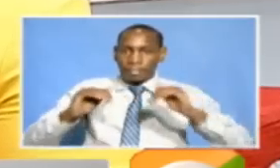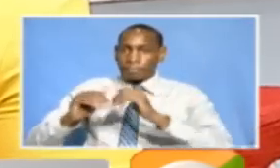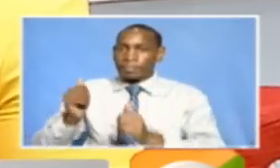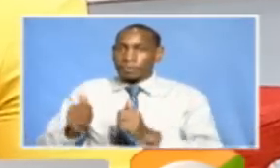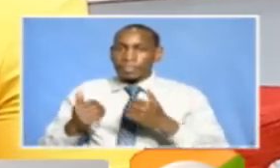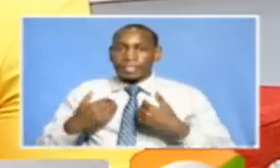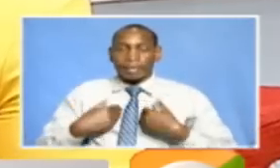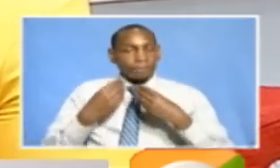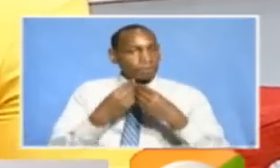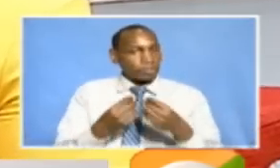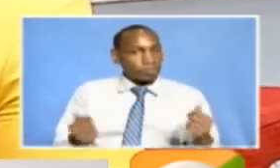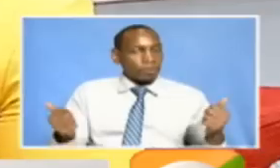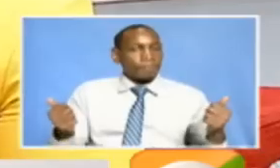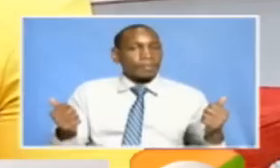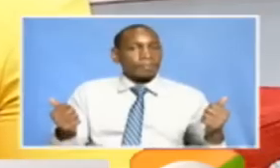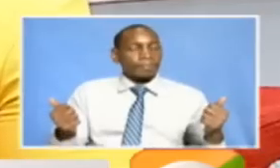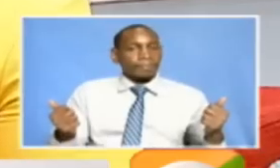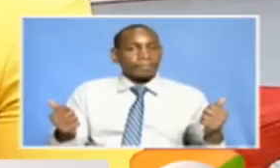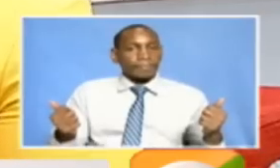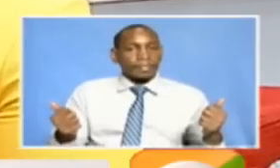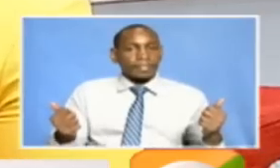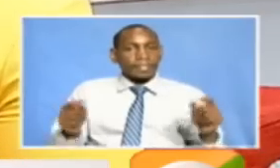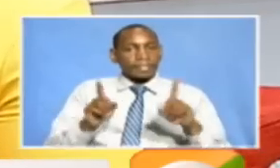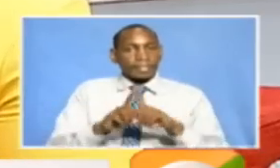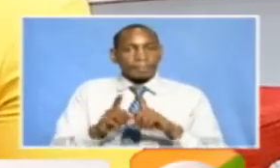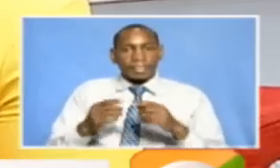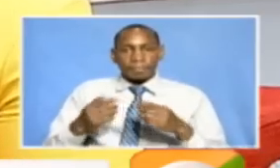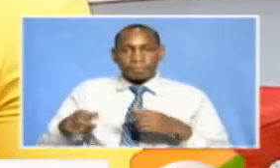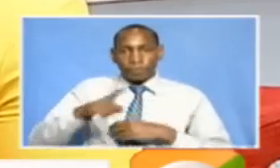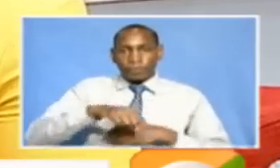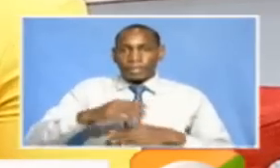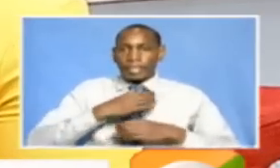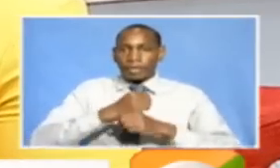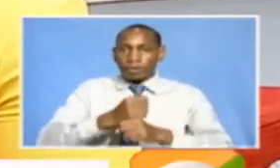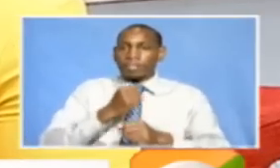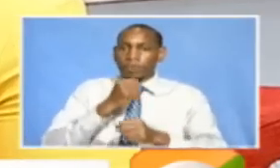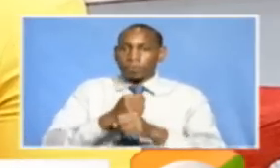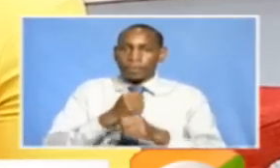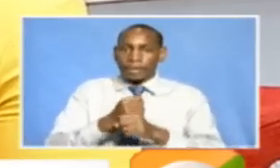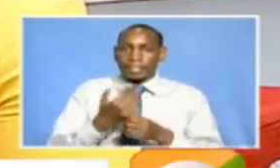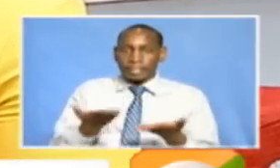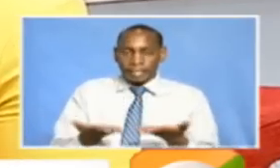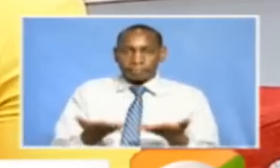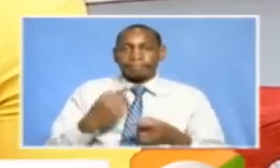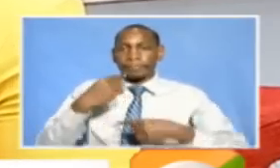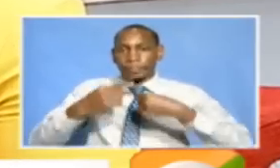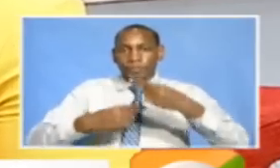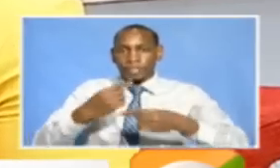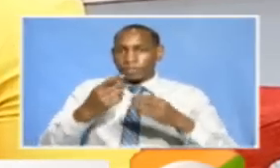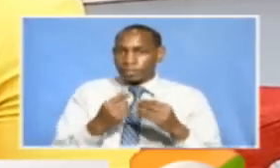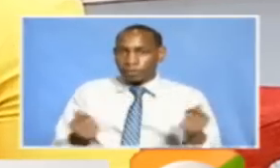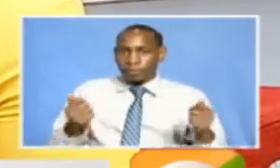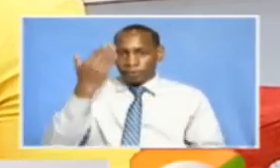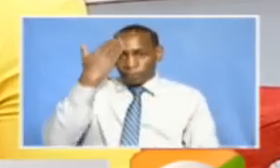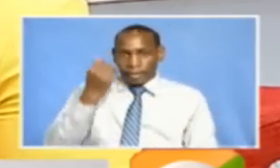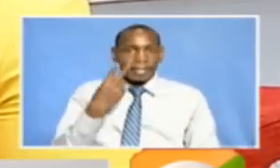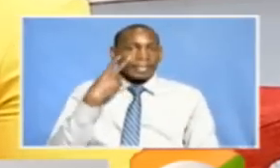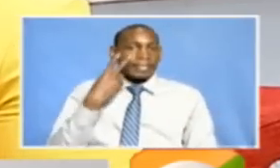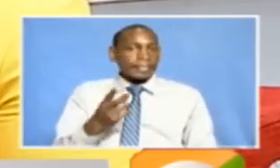are addressed. And that's one of the things that, as an organization where I work for Equality Now, that we are currently addressing, because we've